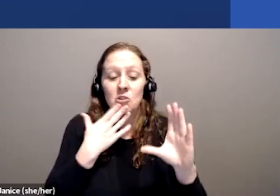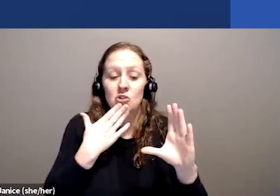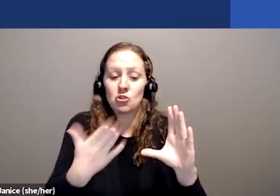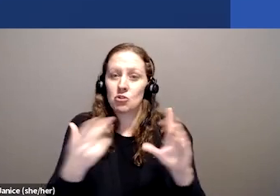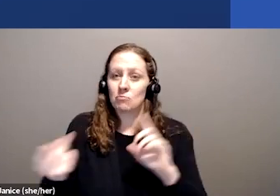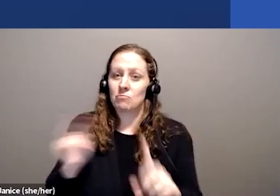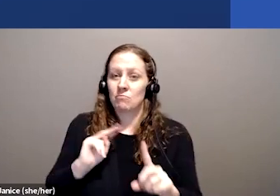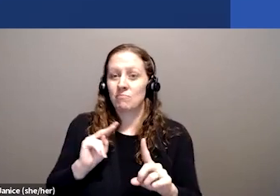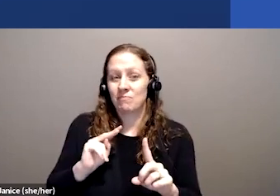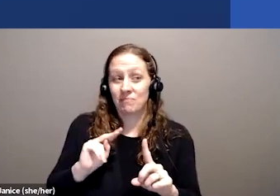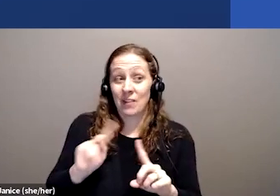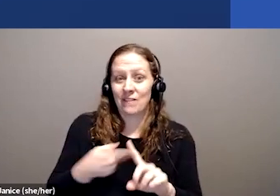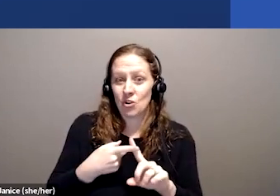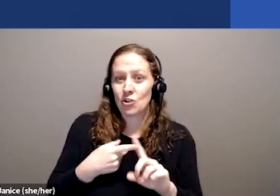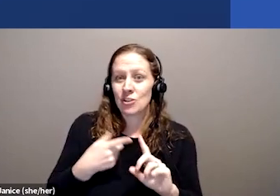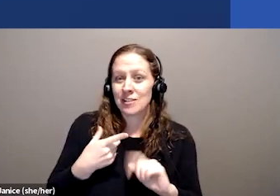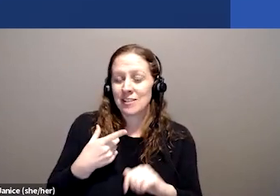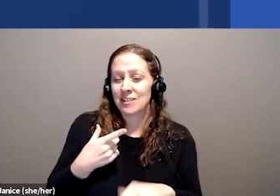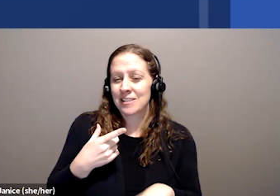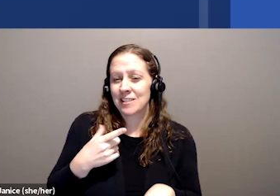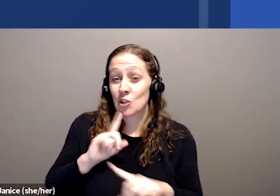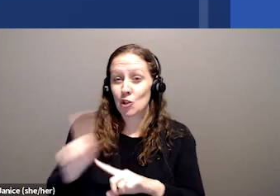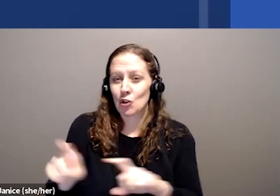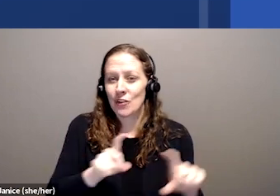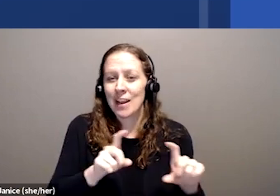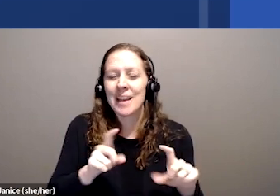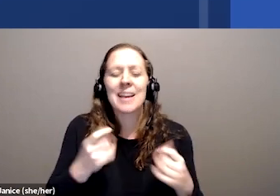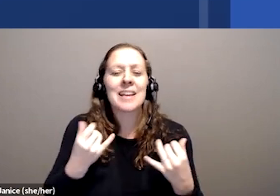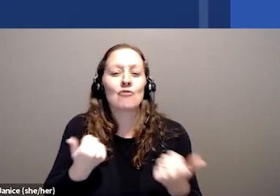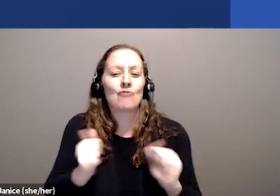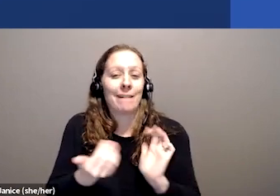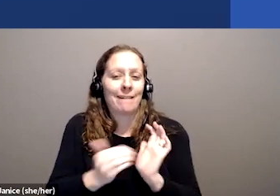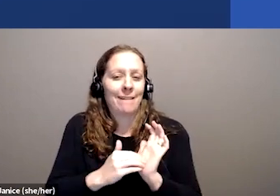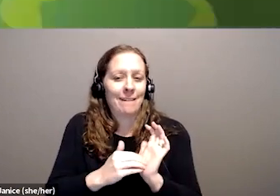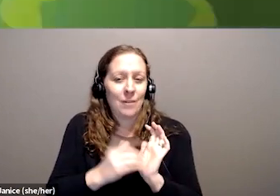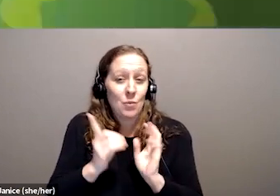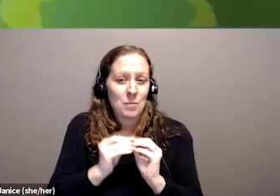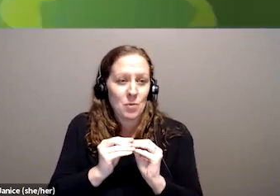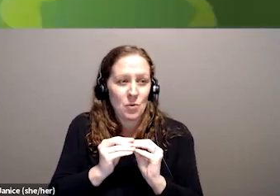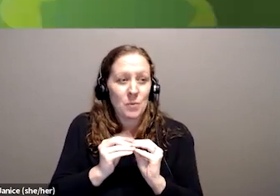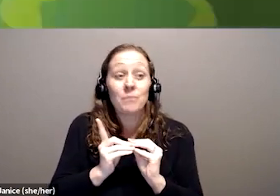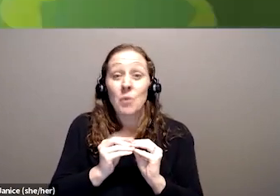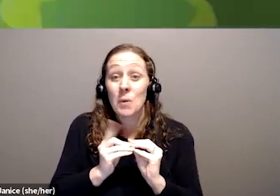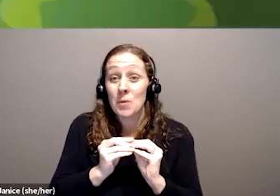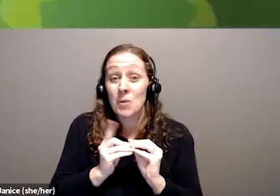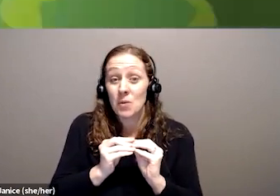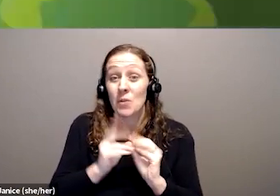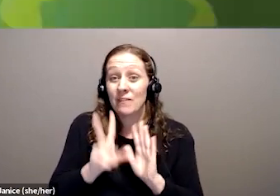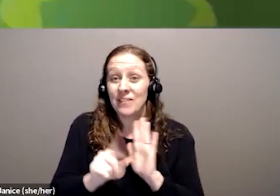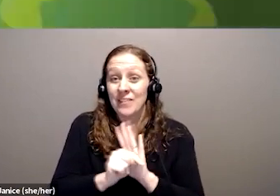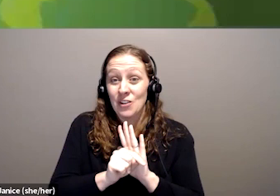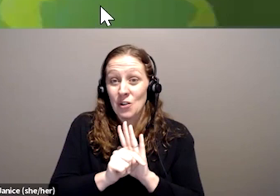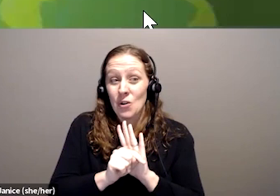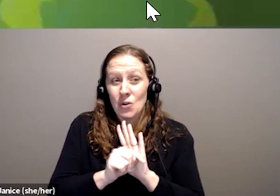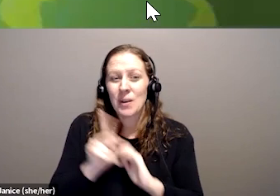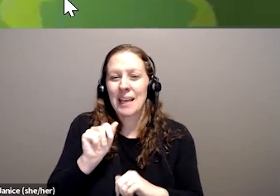our Delphi survey. Great. So let's try this one more time. So we have one more video that Kay